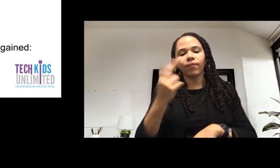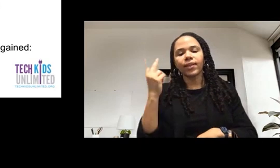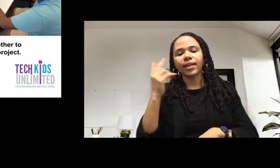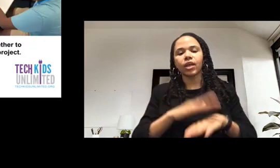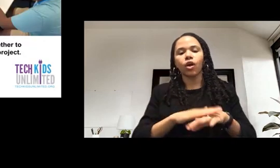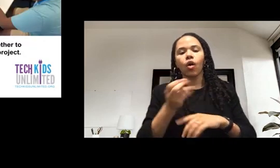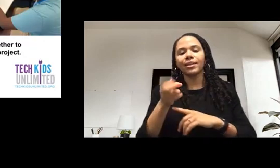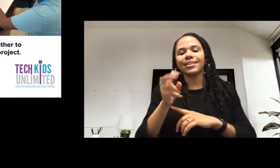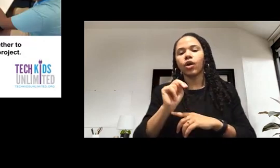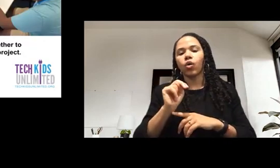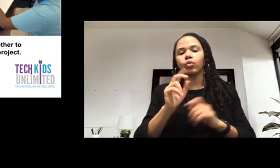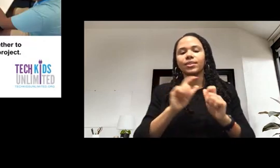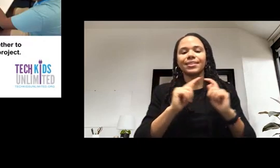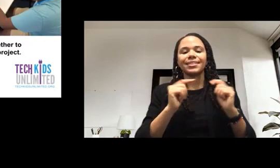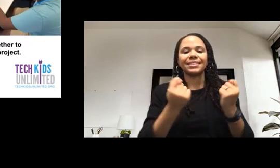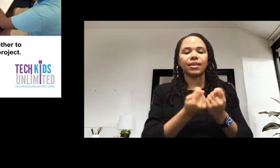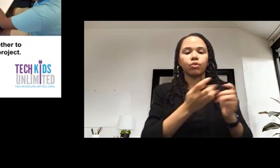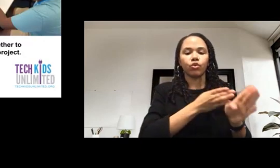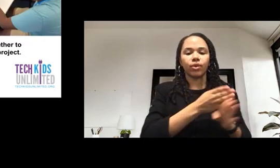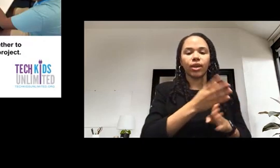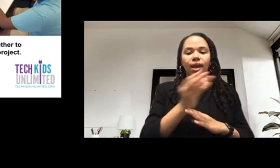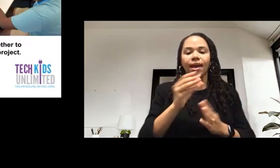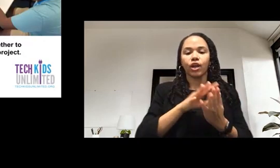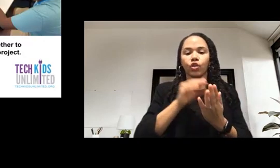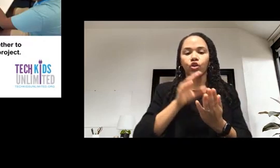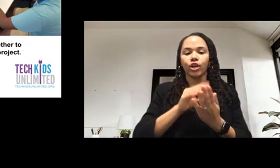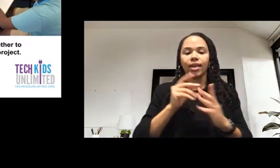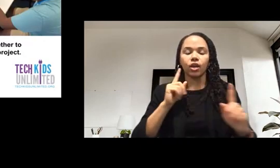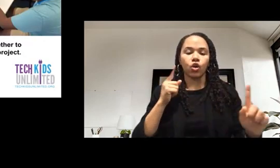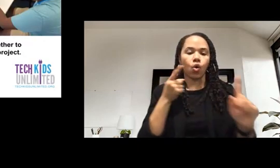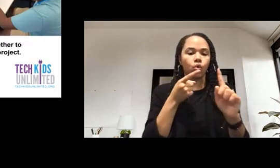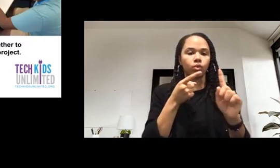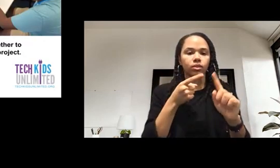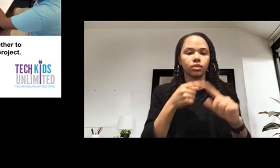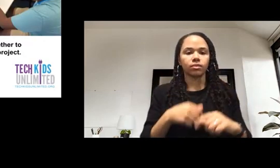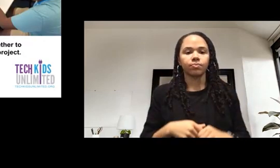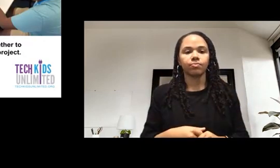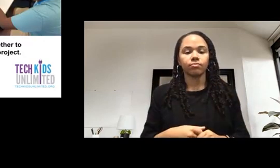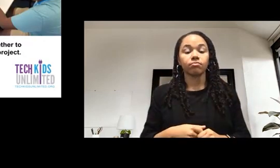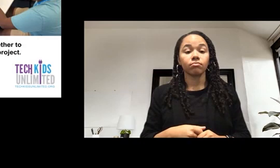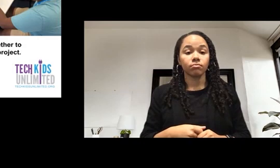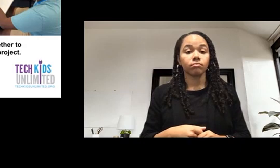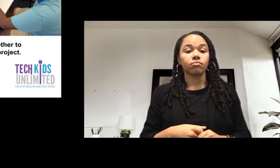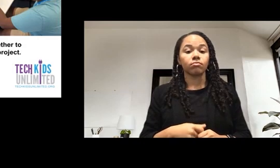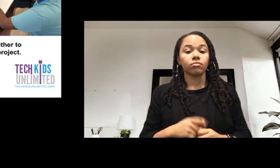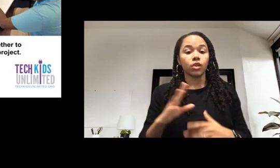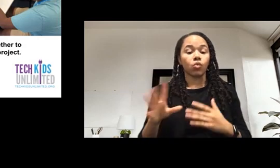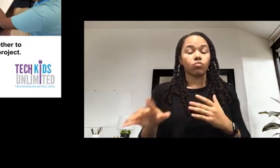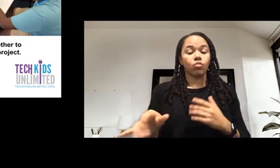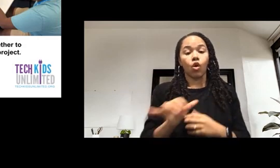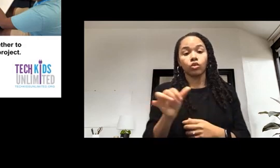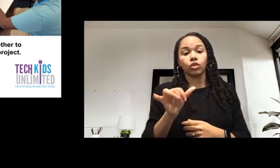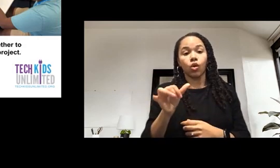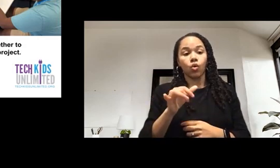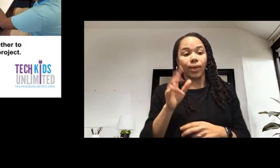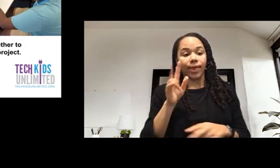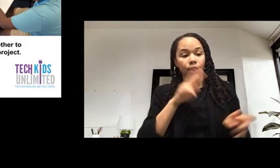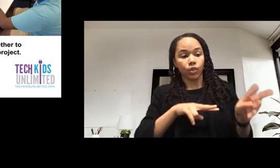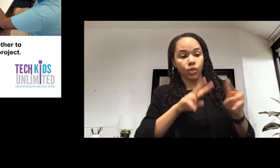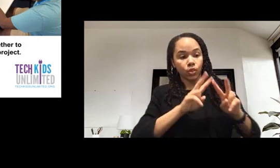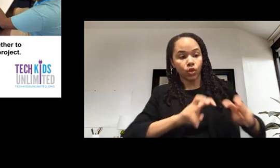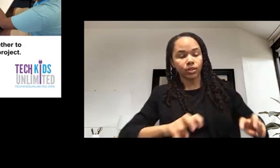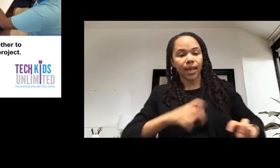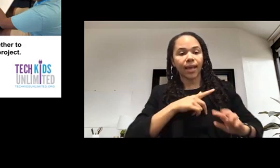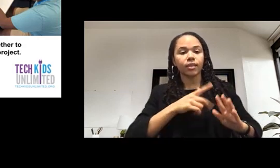outcomes. In addition, we looked at their soft skills, and we asked the students what skills do you need to